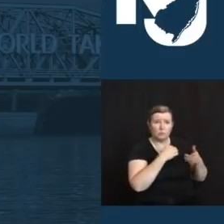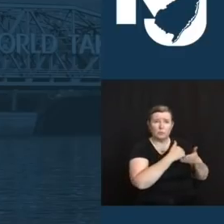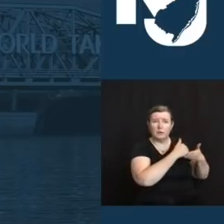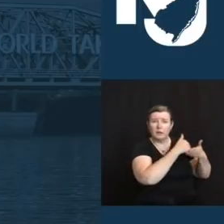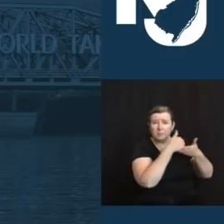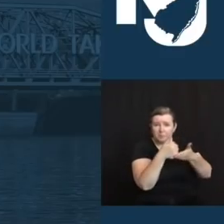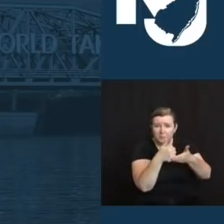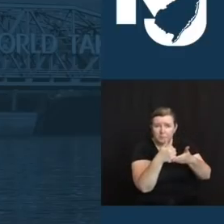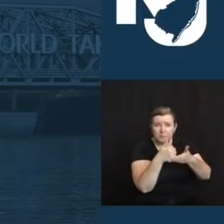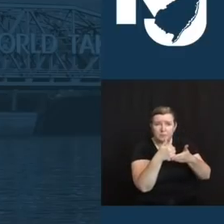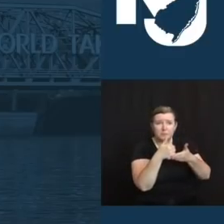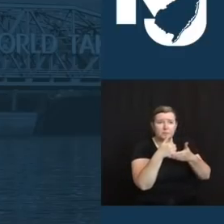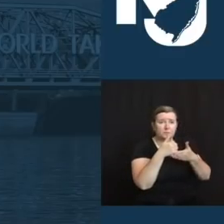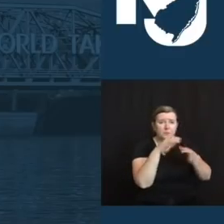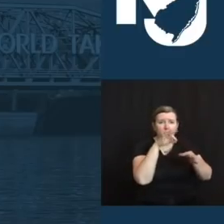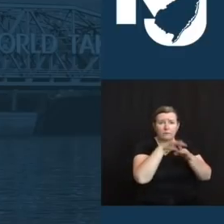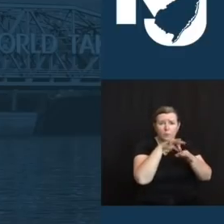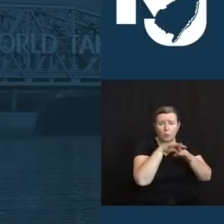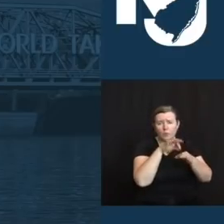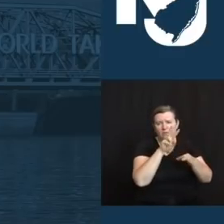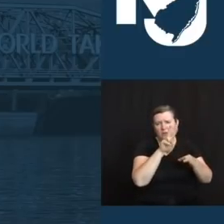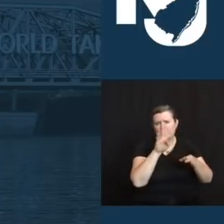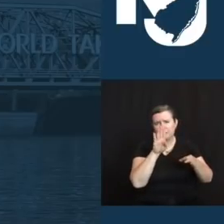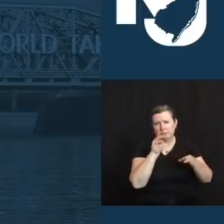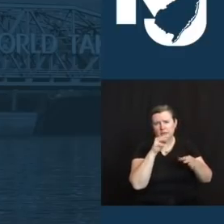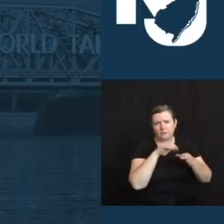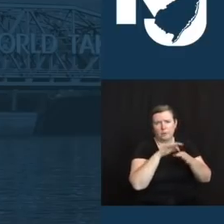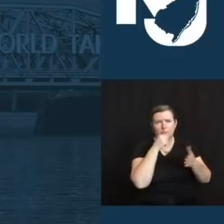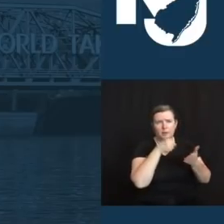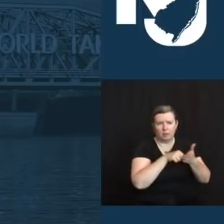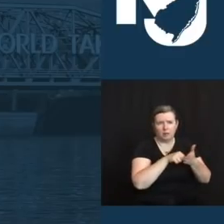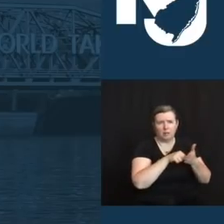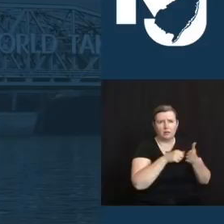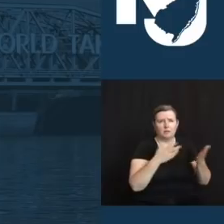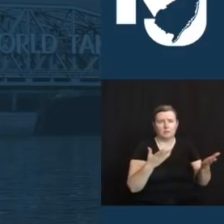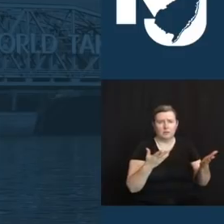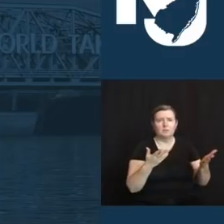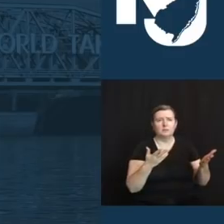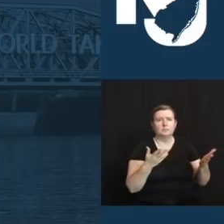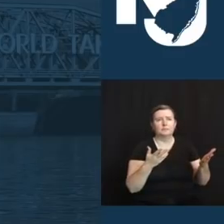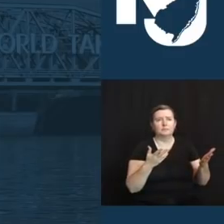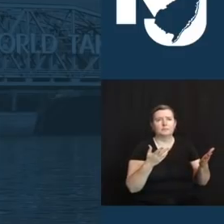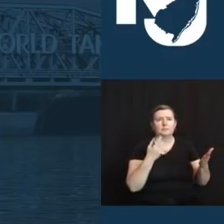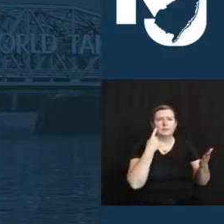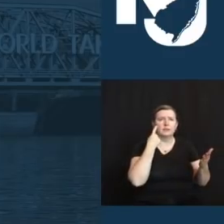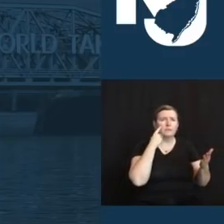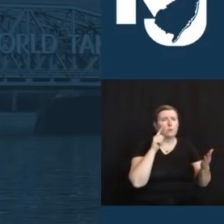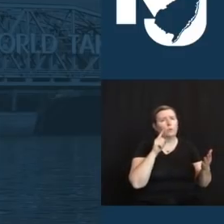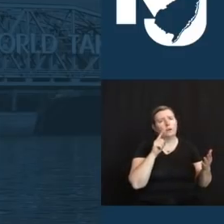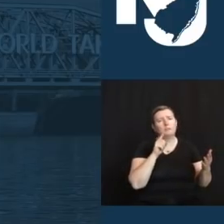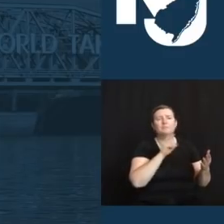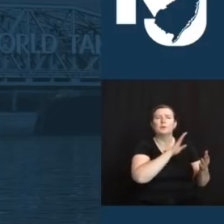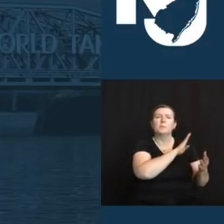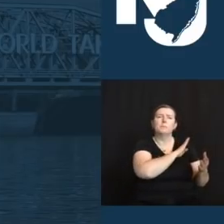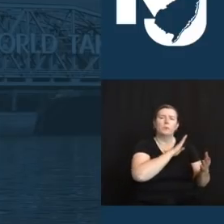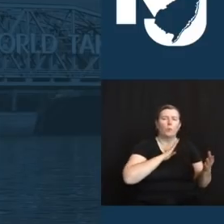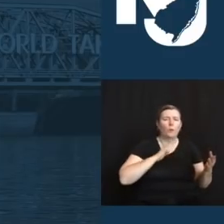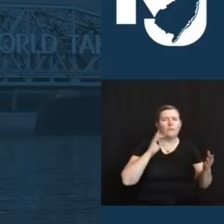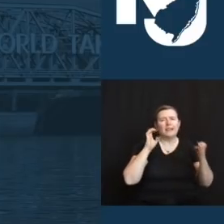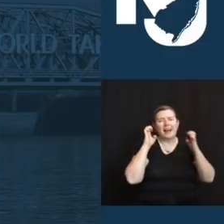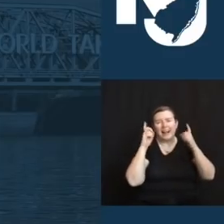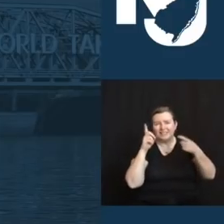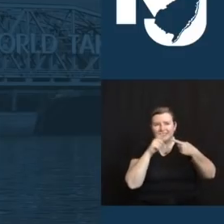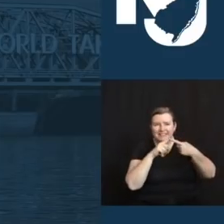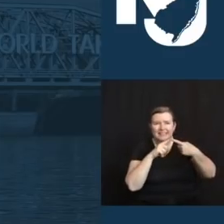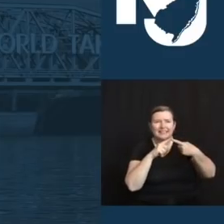we had seen them in the May 12th local and boards of education elections, We have asked